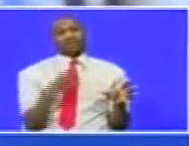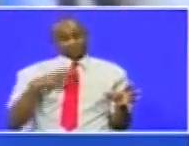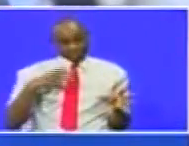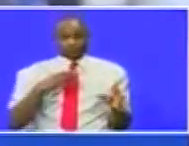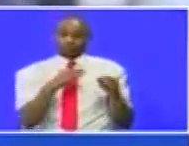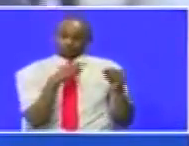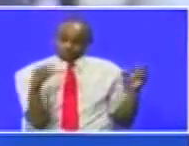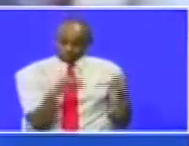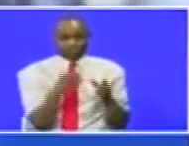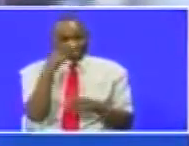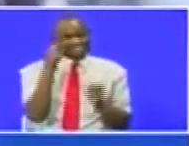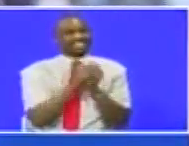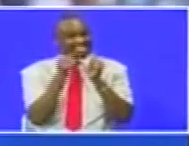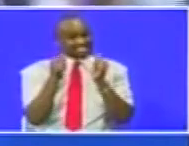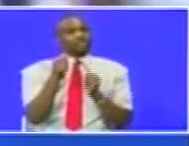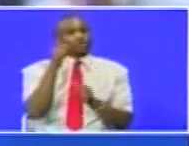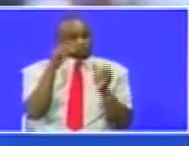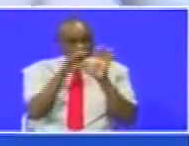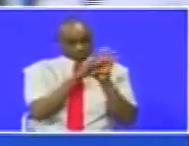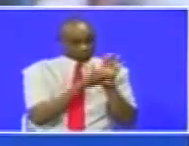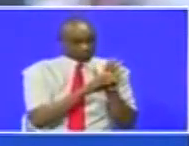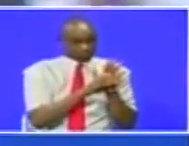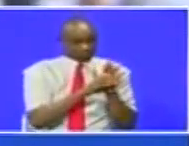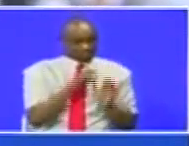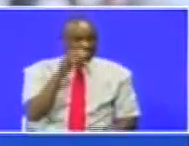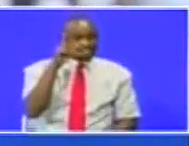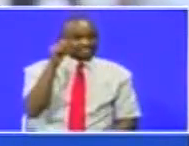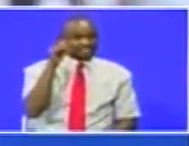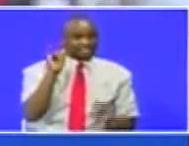to amend the country's 2010 constitution. Muremi Mwangi, KTN News, Nairobi.